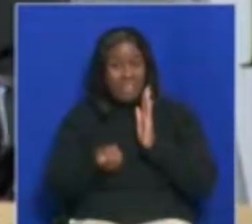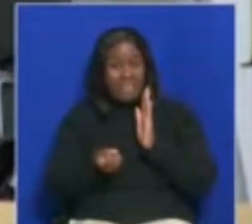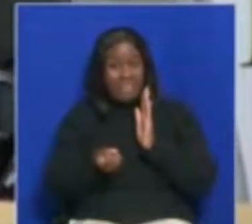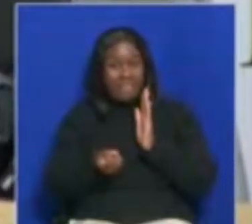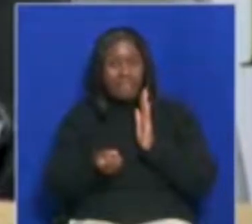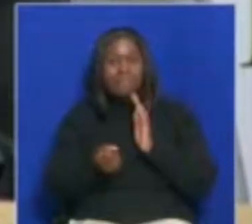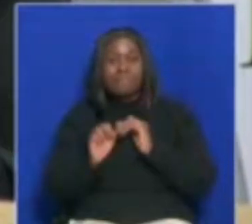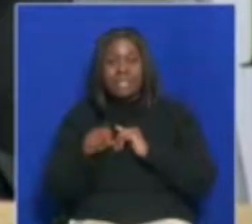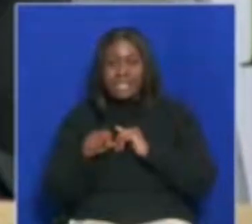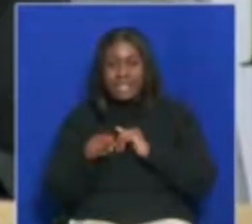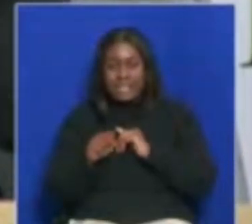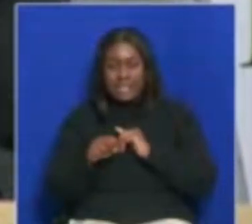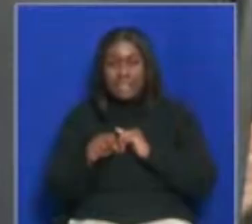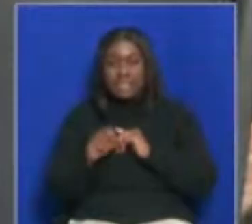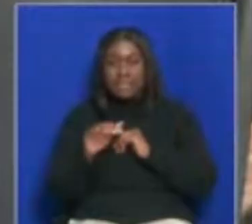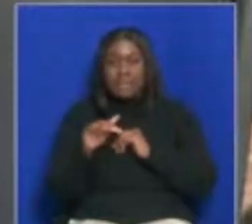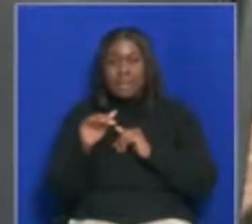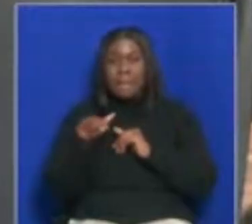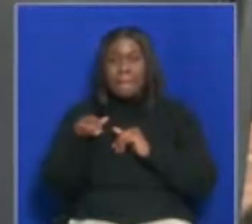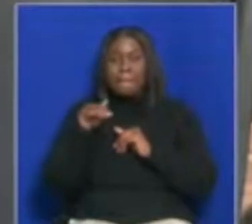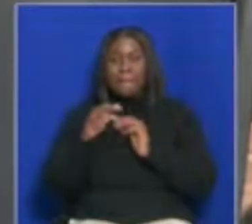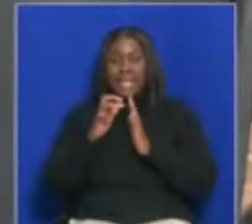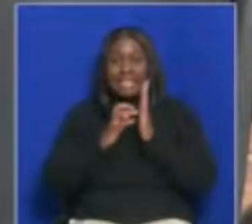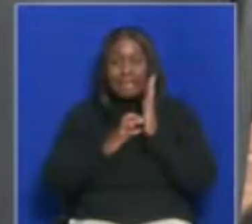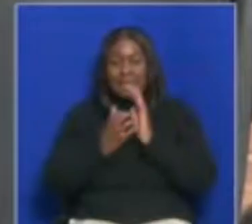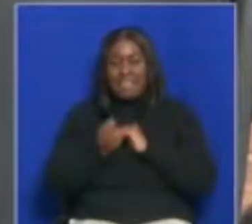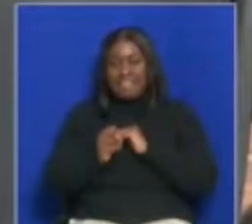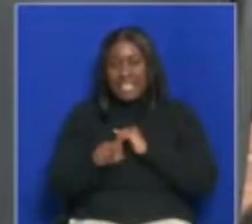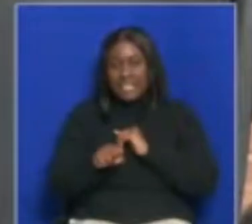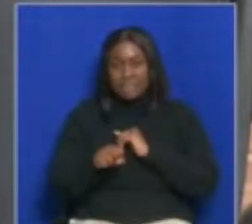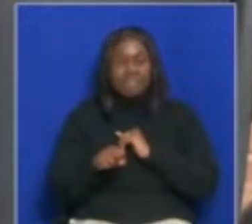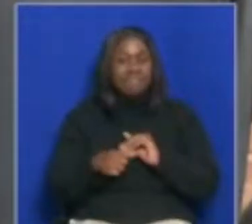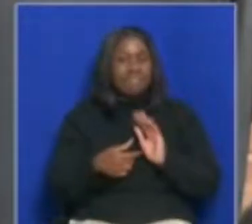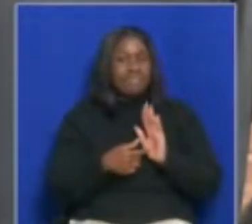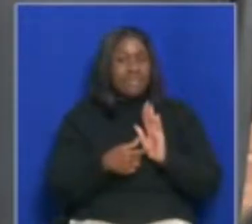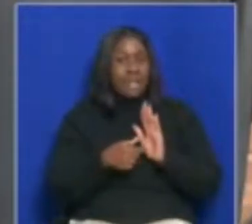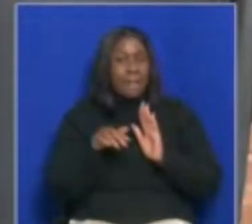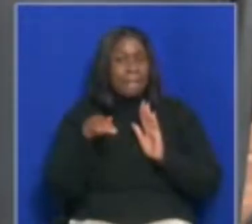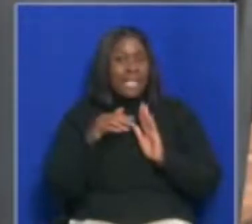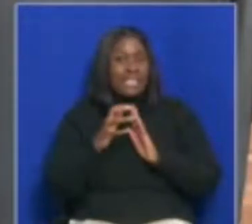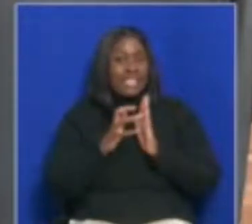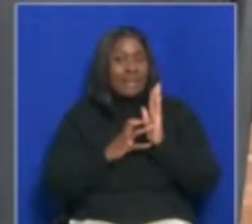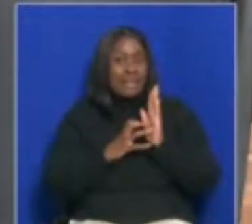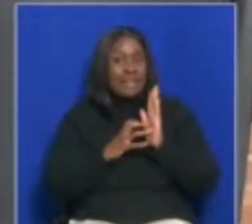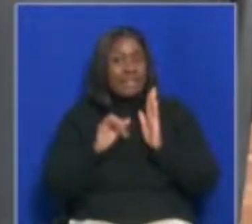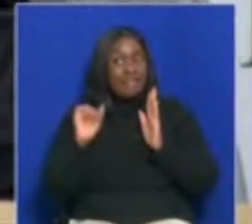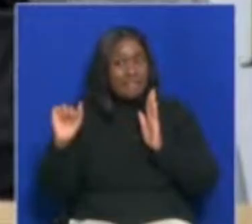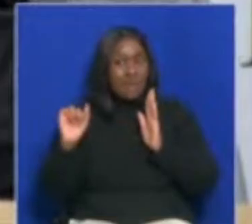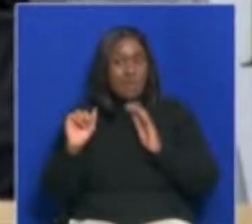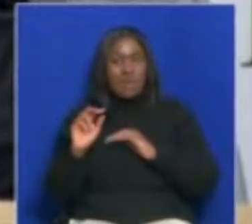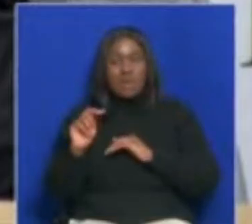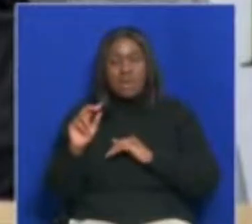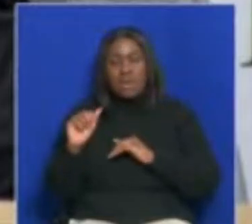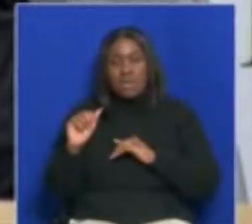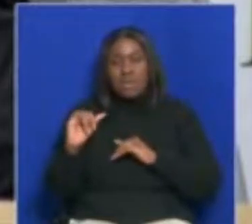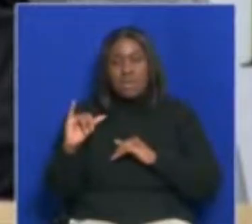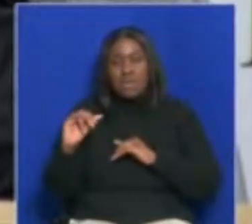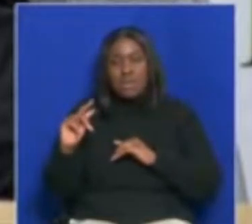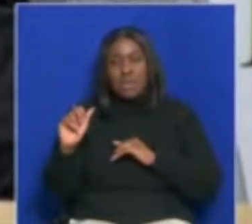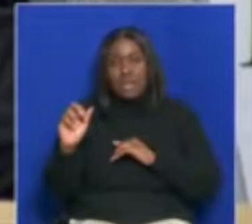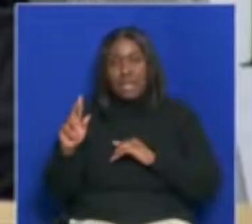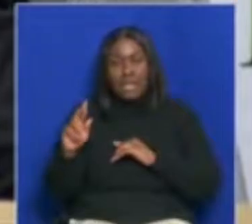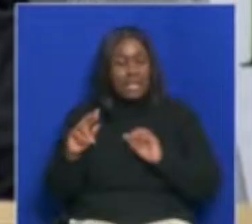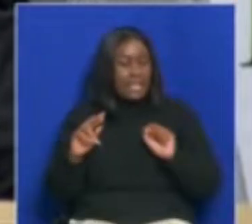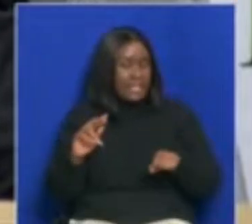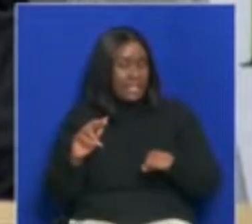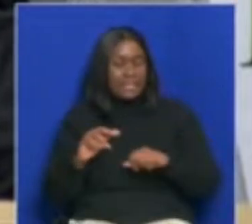correct. And it's a bank statement of Mr. Naika, That's correct. and it gives his